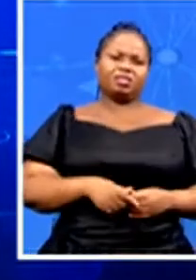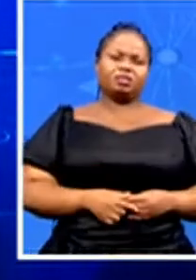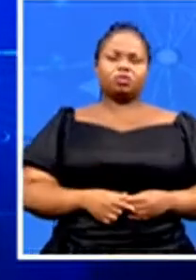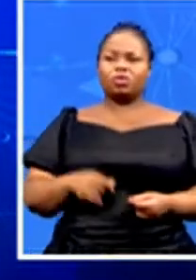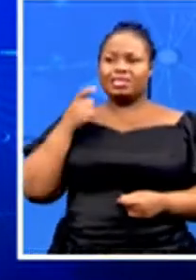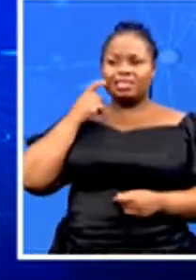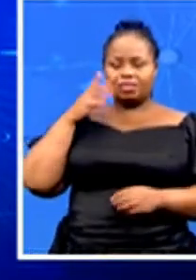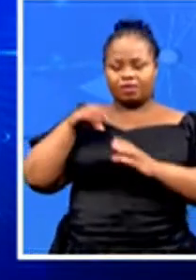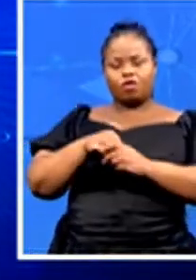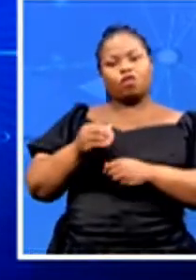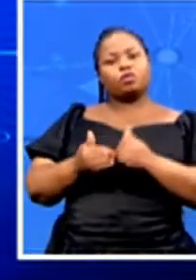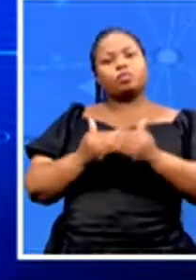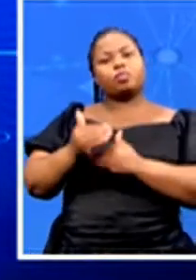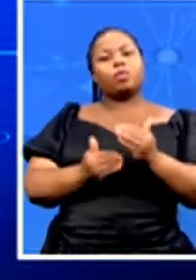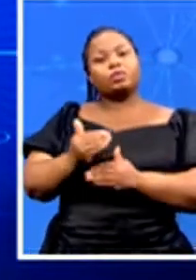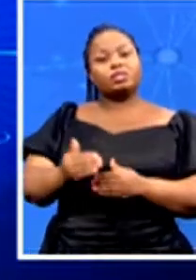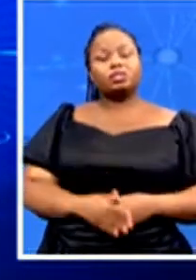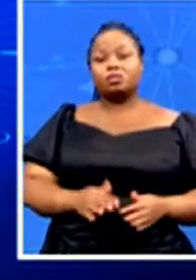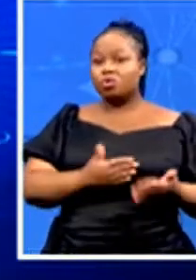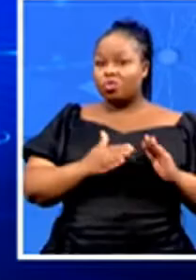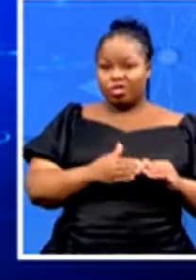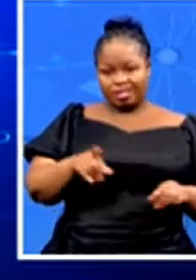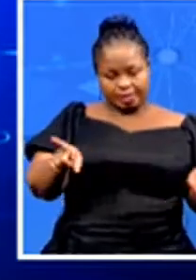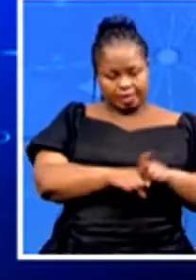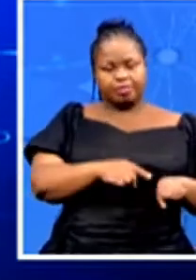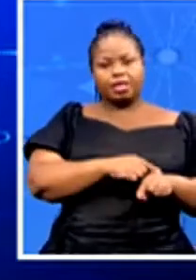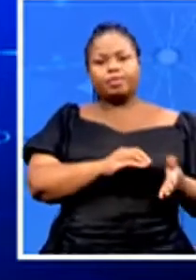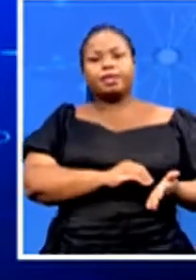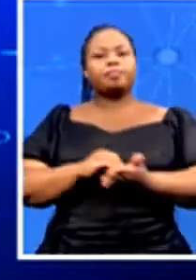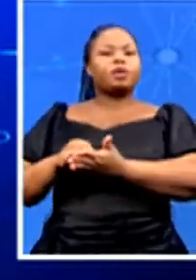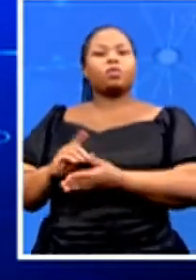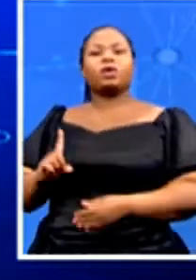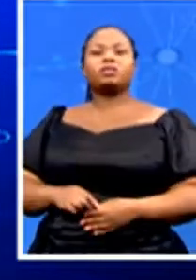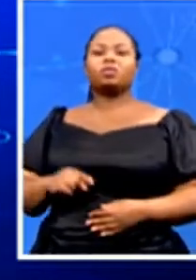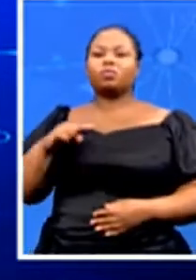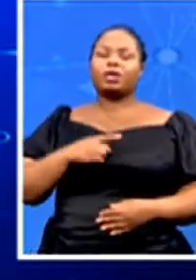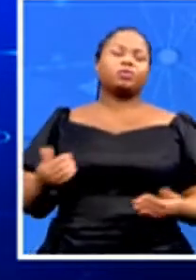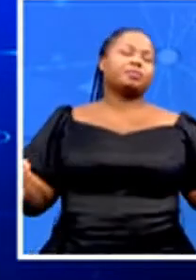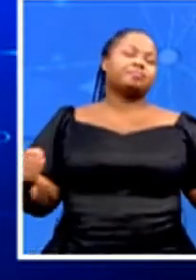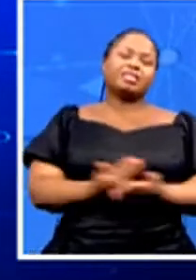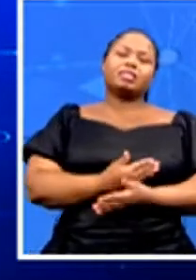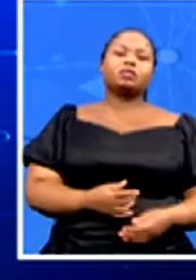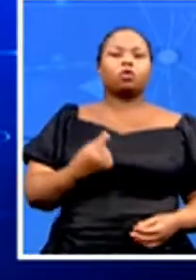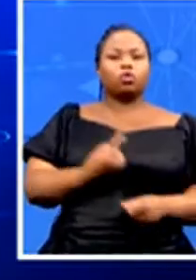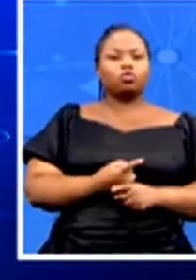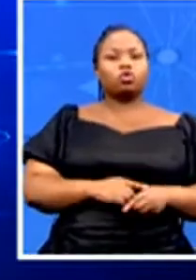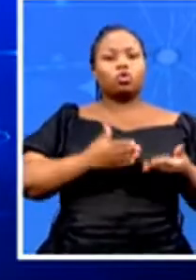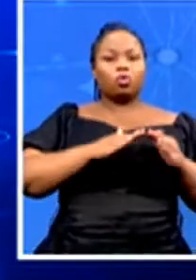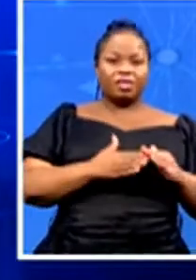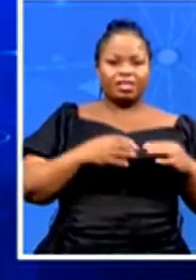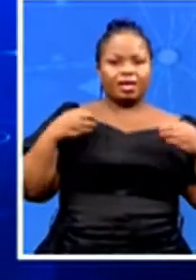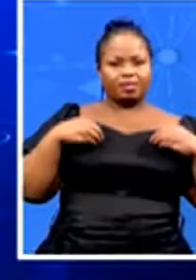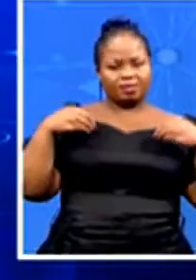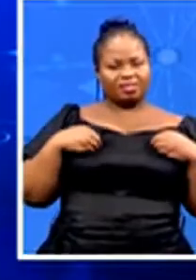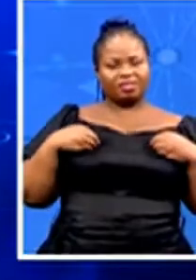that communities can also bring on the table? You see, we miss the point of community assets. All communities have got assets.